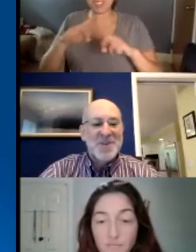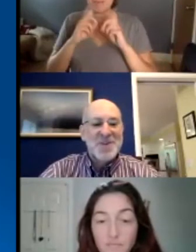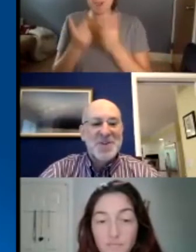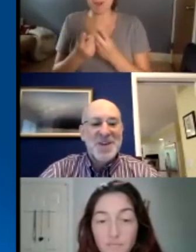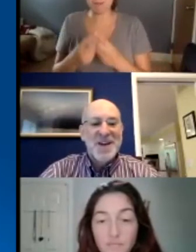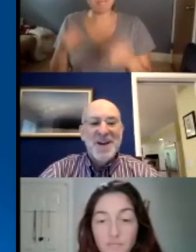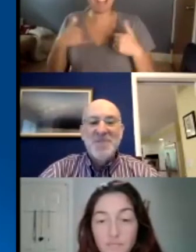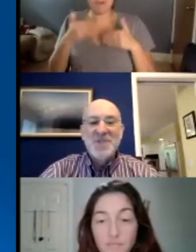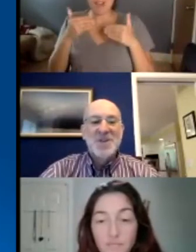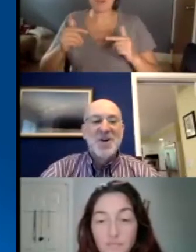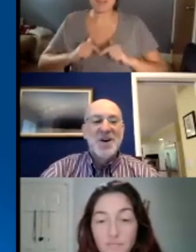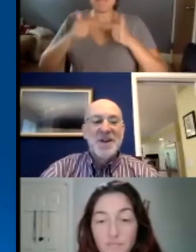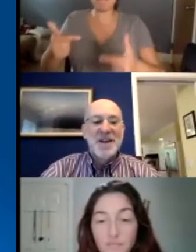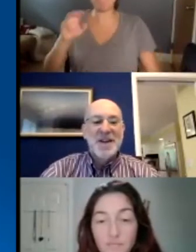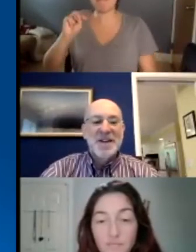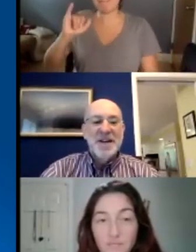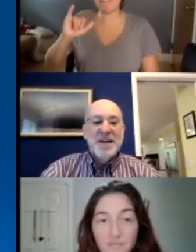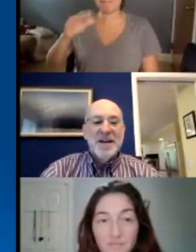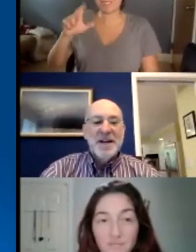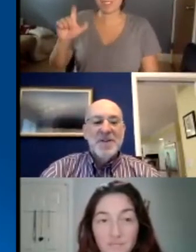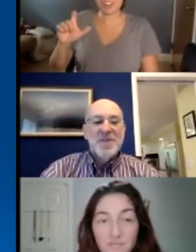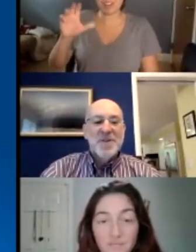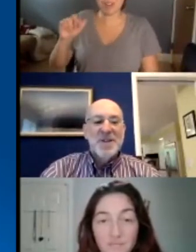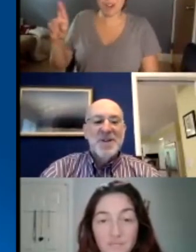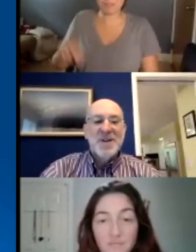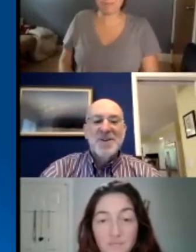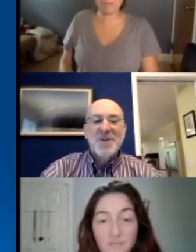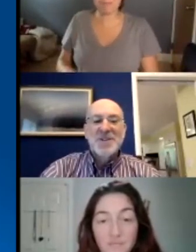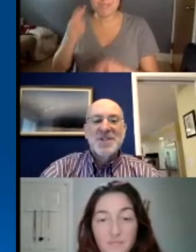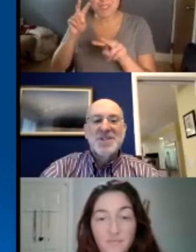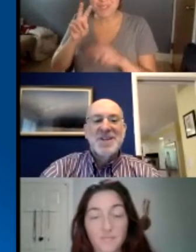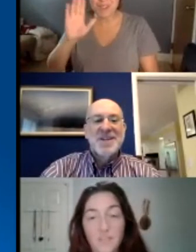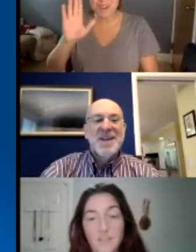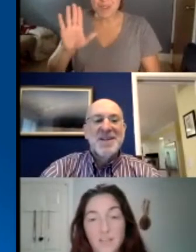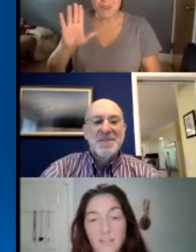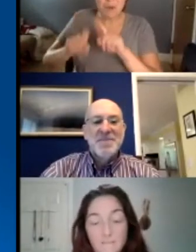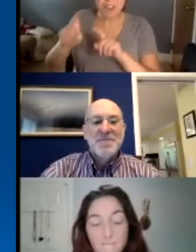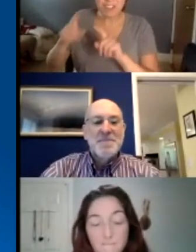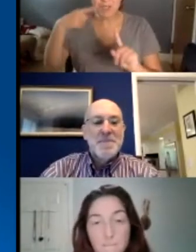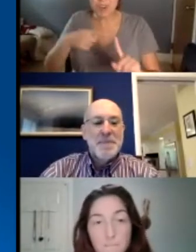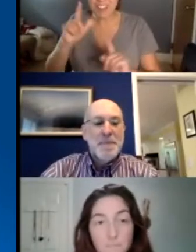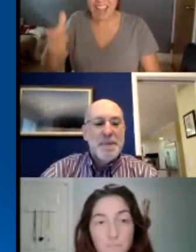let me introduce Michelle Carr, and I look forward to hearing your questions at the end.